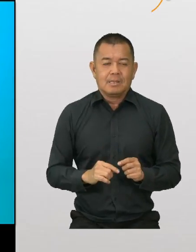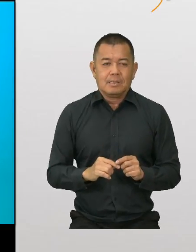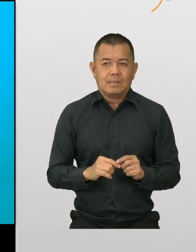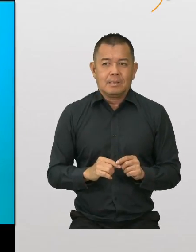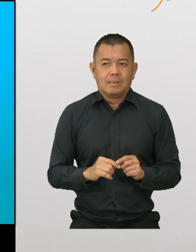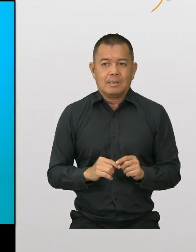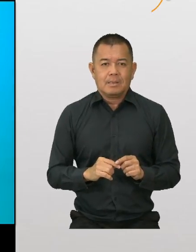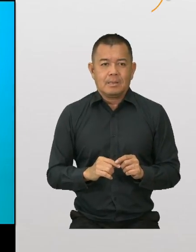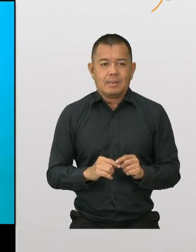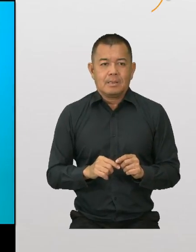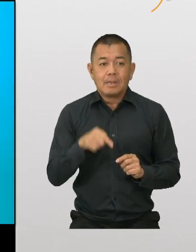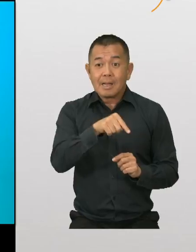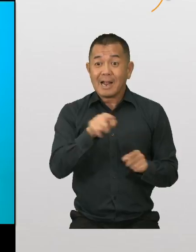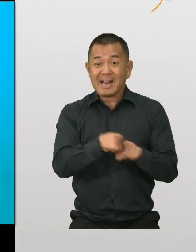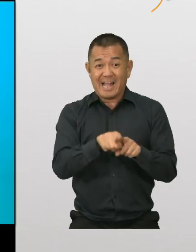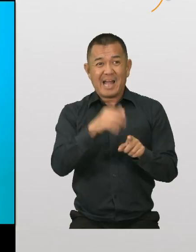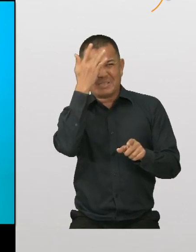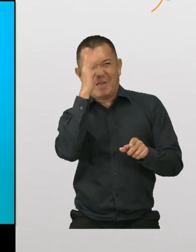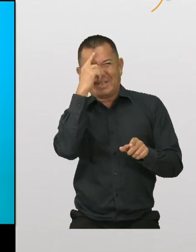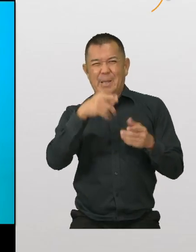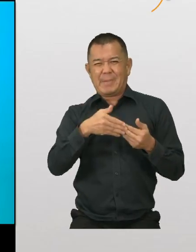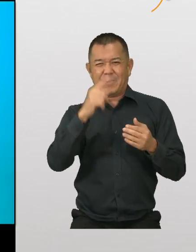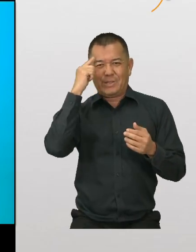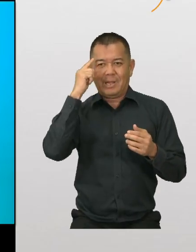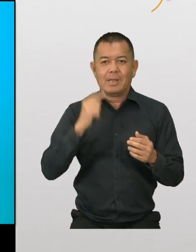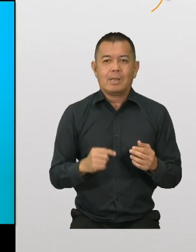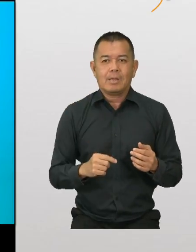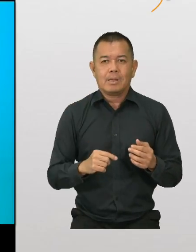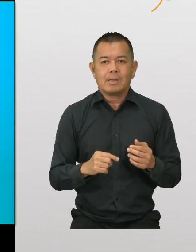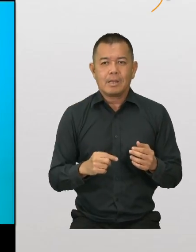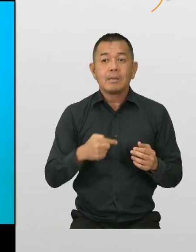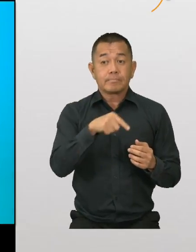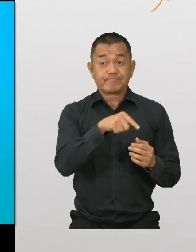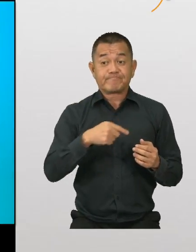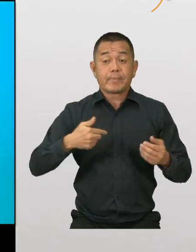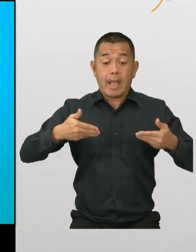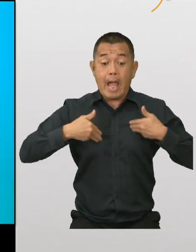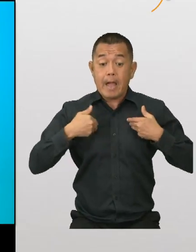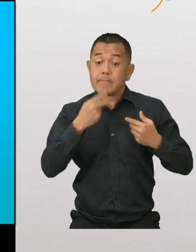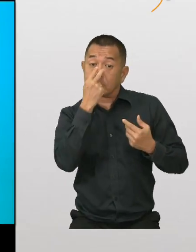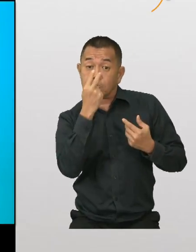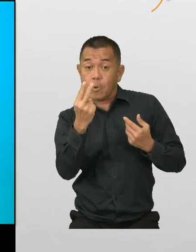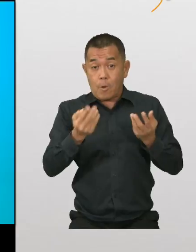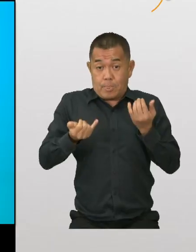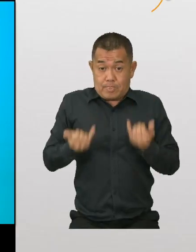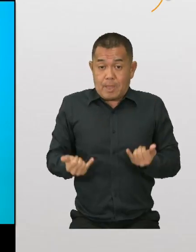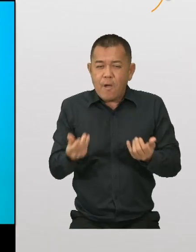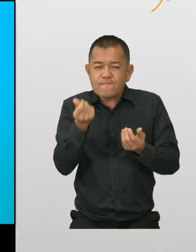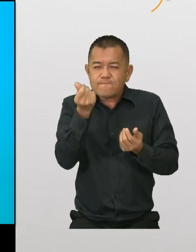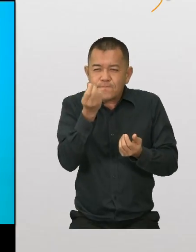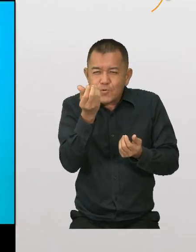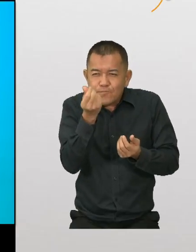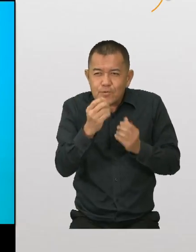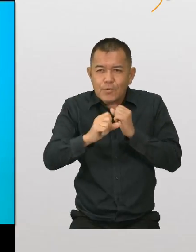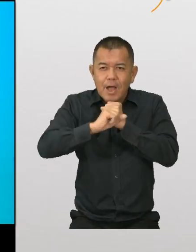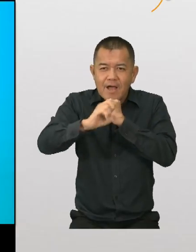will become smarter. I'm glad that there are not so many of these advertisements, not totally